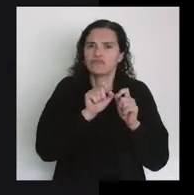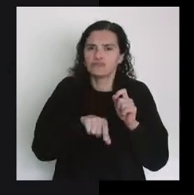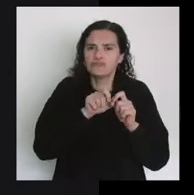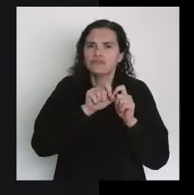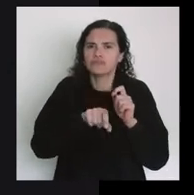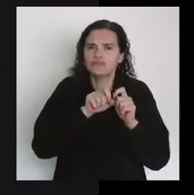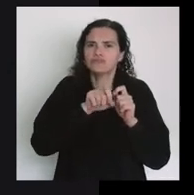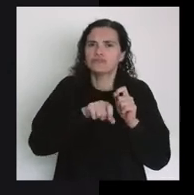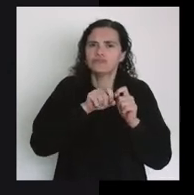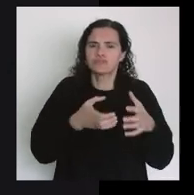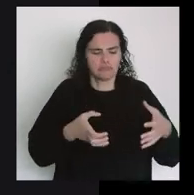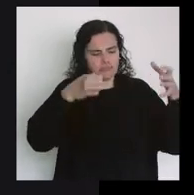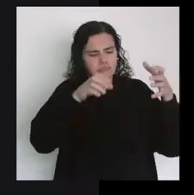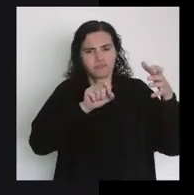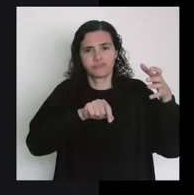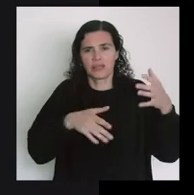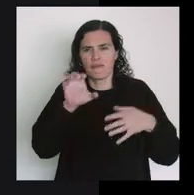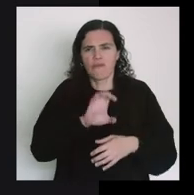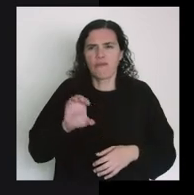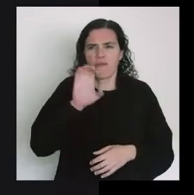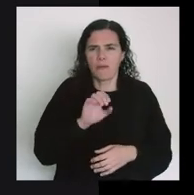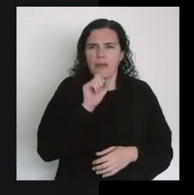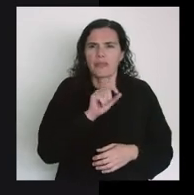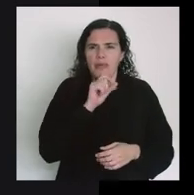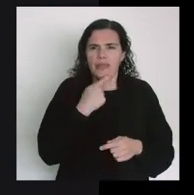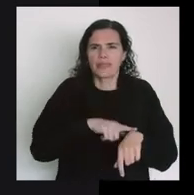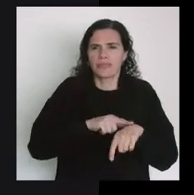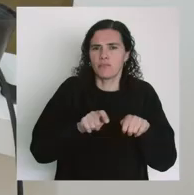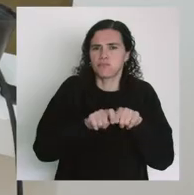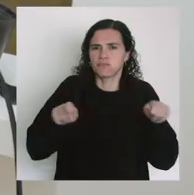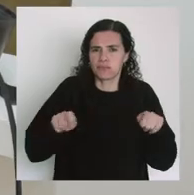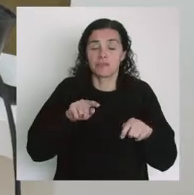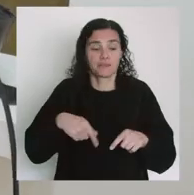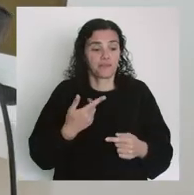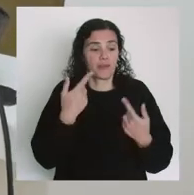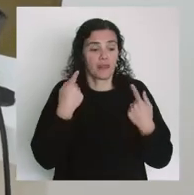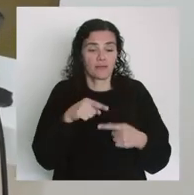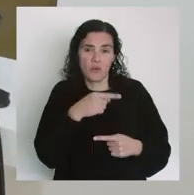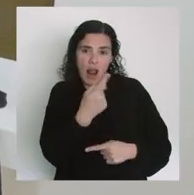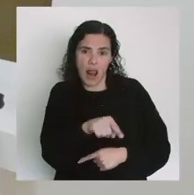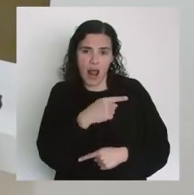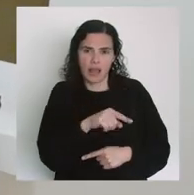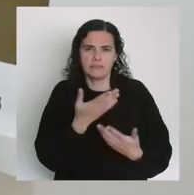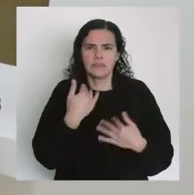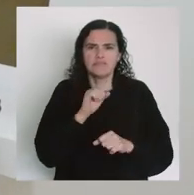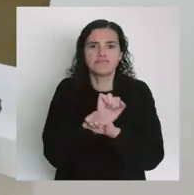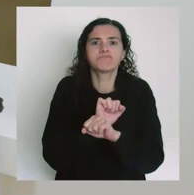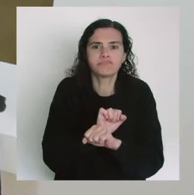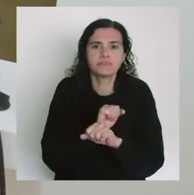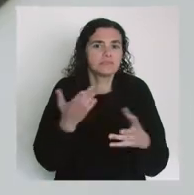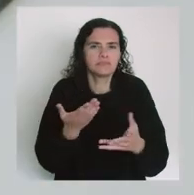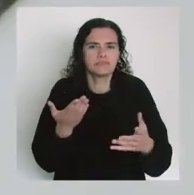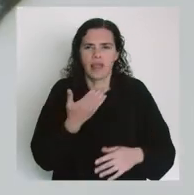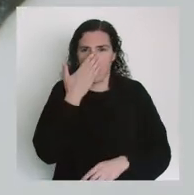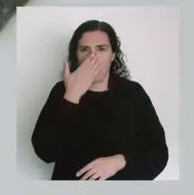leaking out of the amphora was a way to measure time. So you have it here, but it's frozen, as